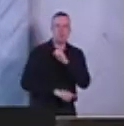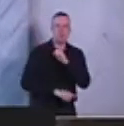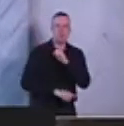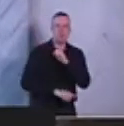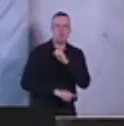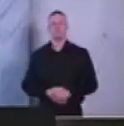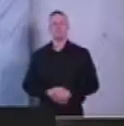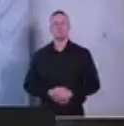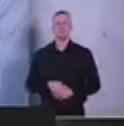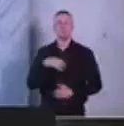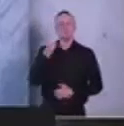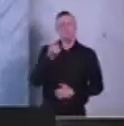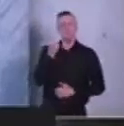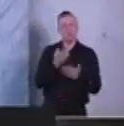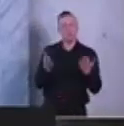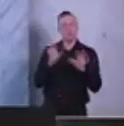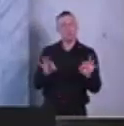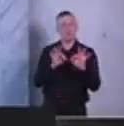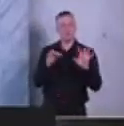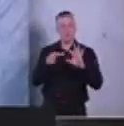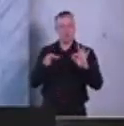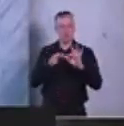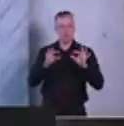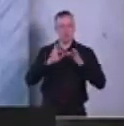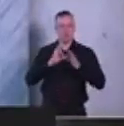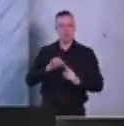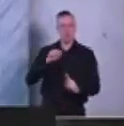one thing that I want to say in terms of